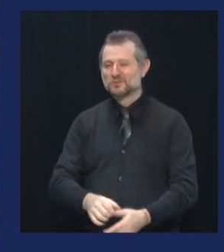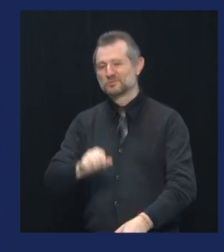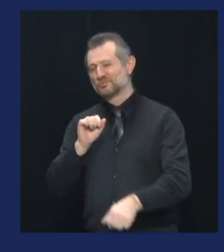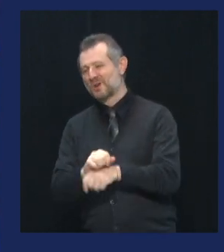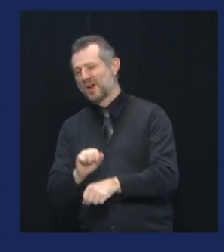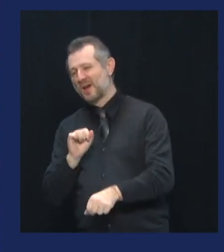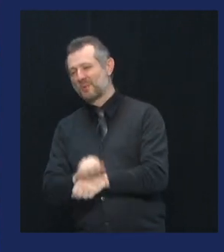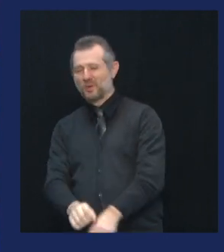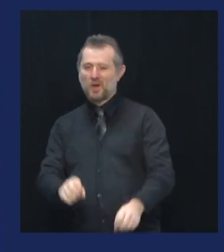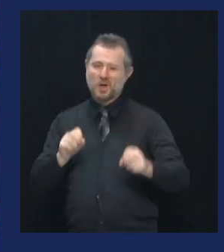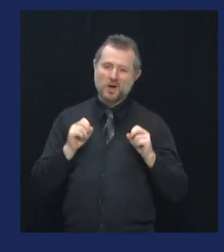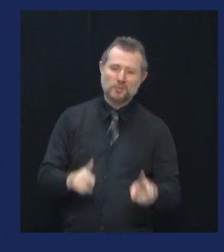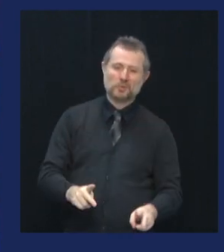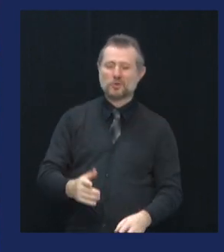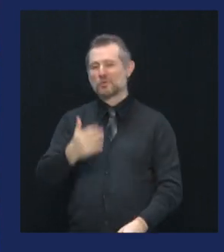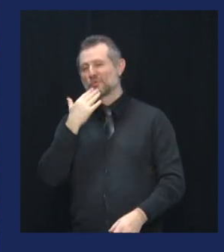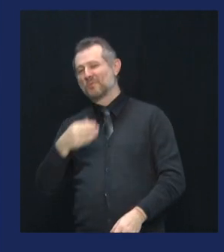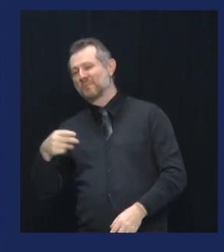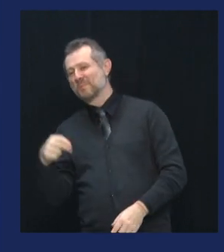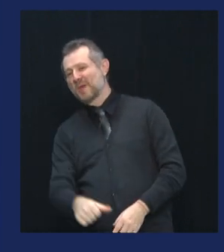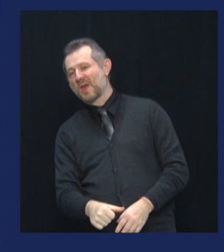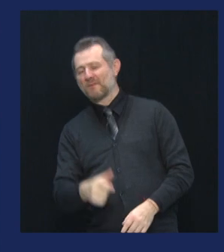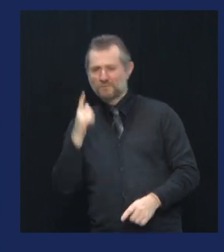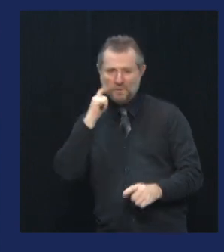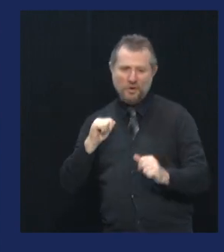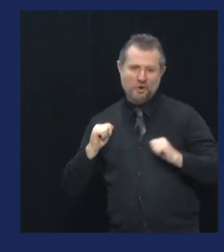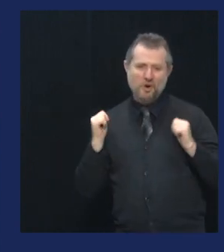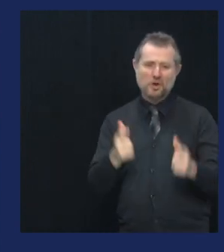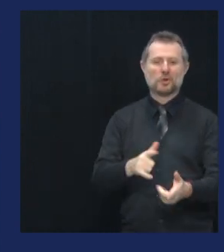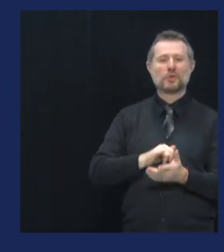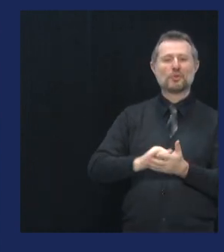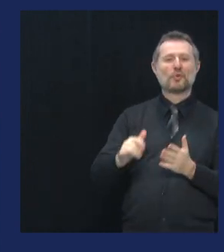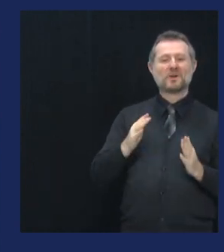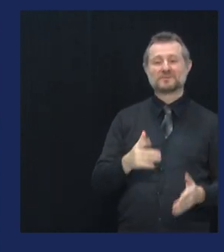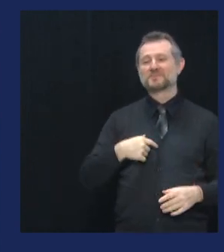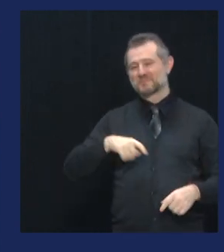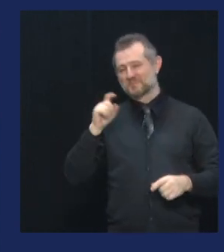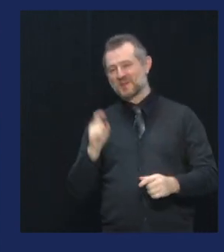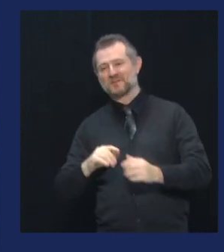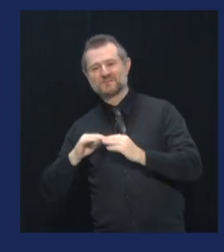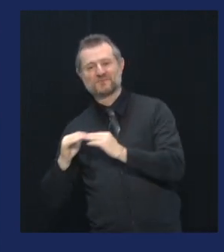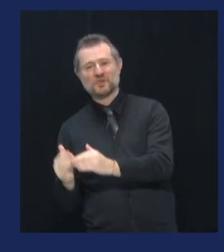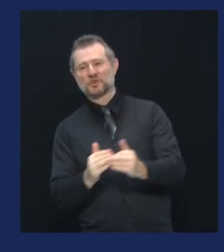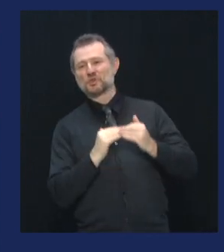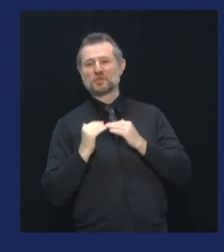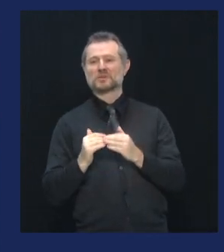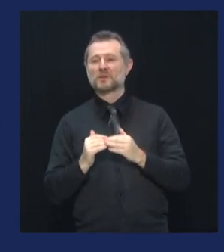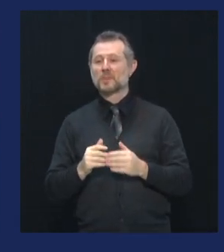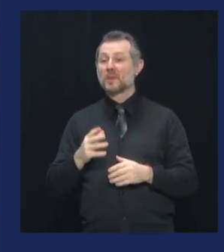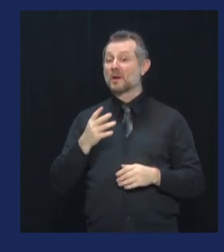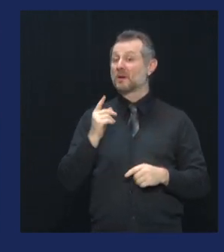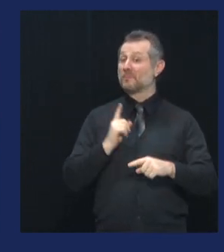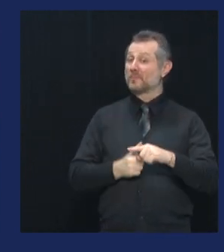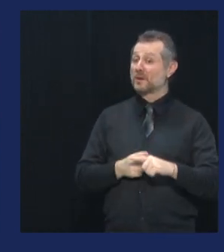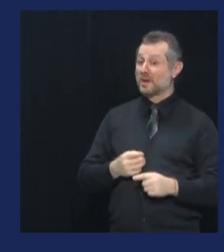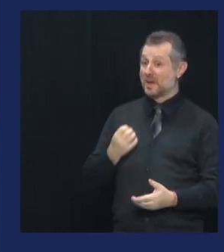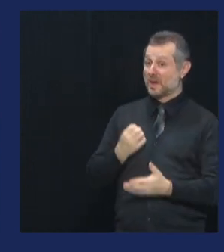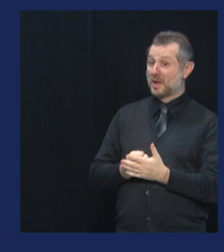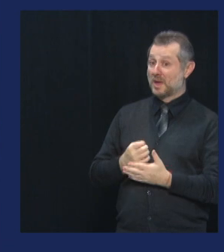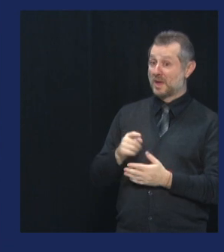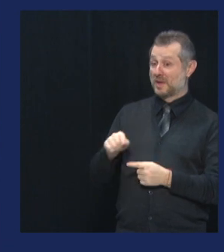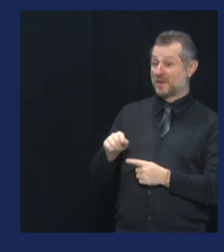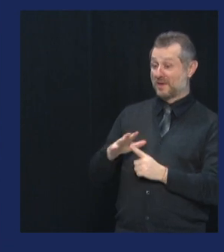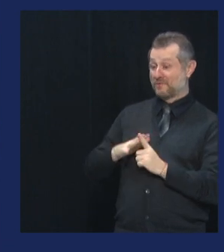tide must lift all boats, and environmental justice must be done. As we've seen in America's